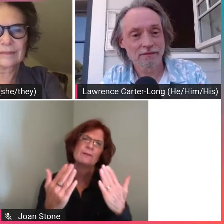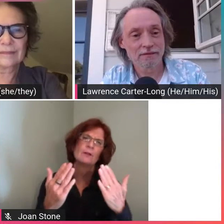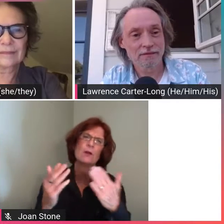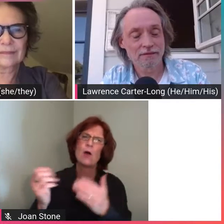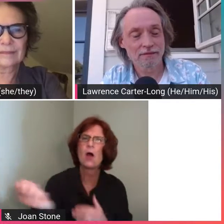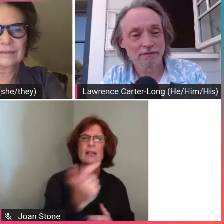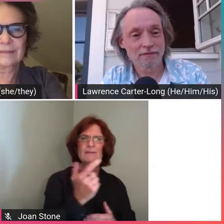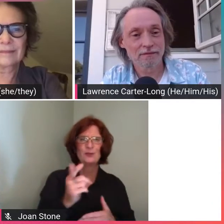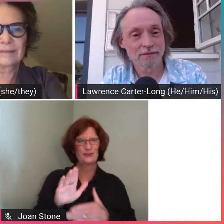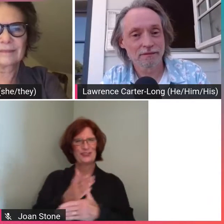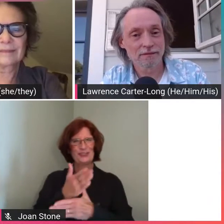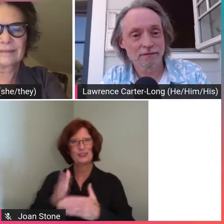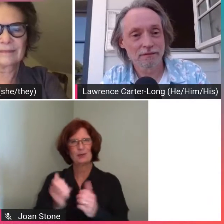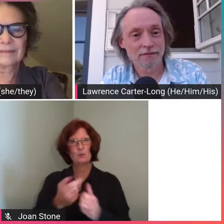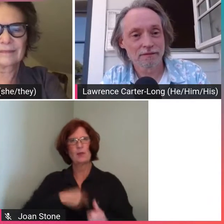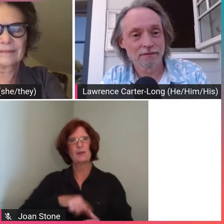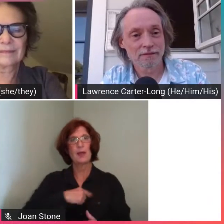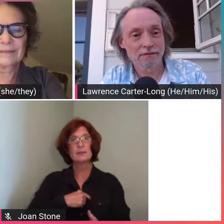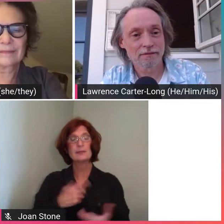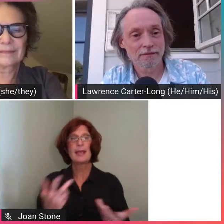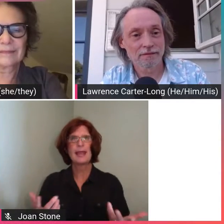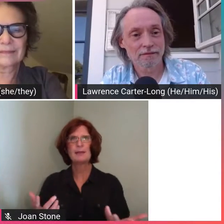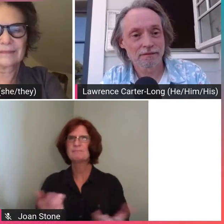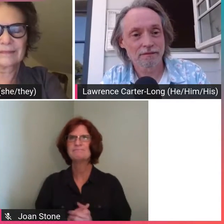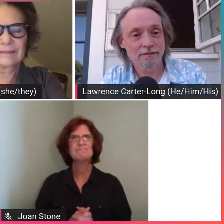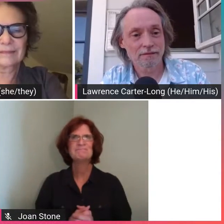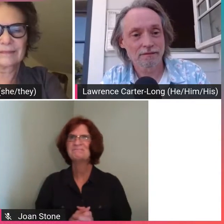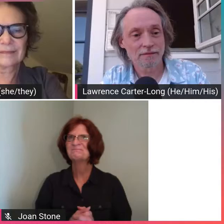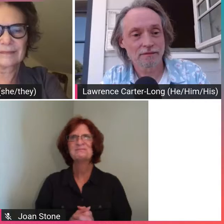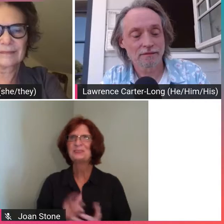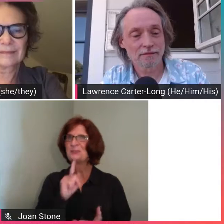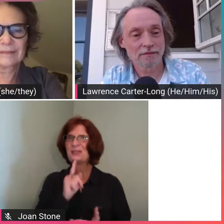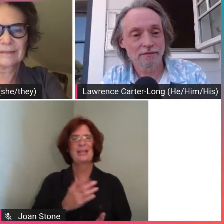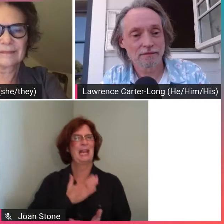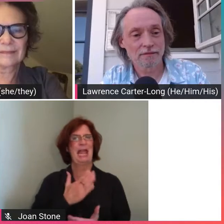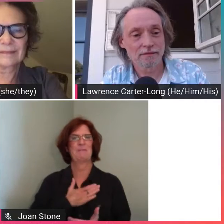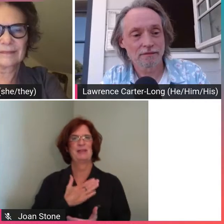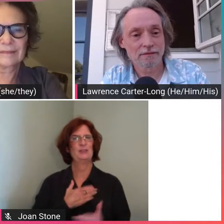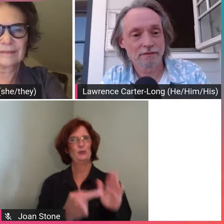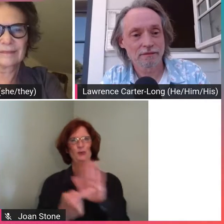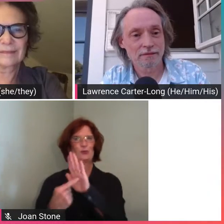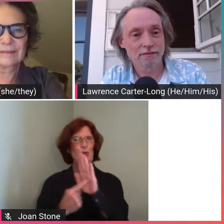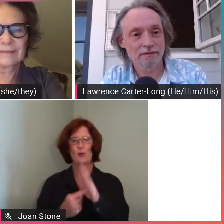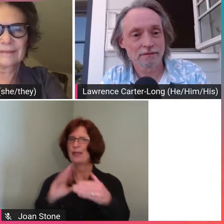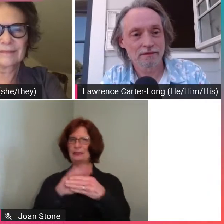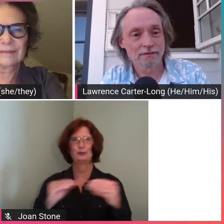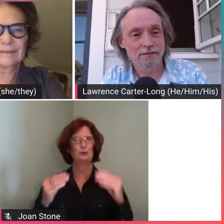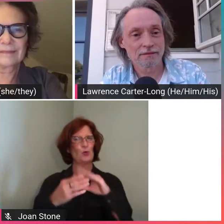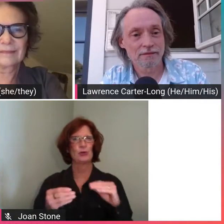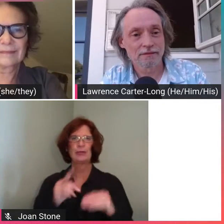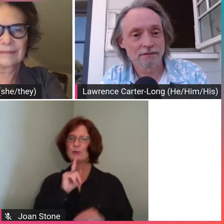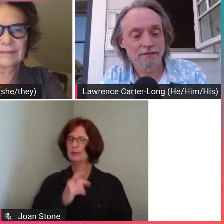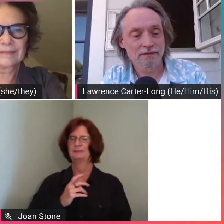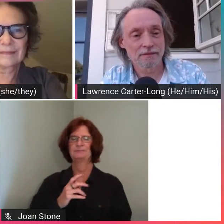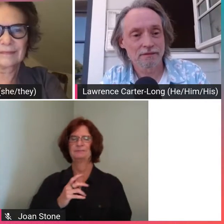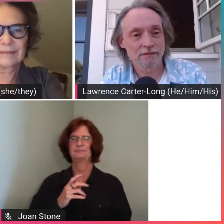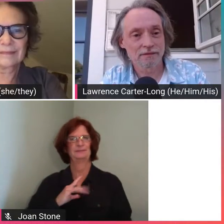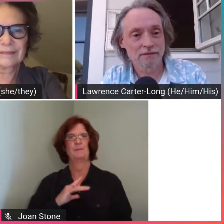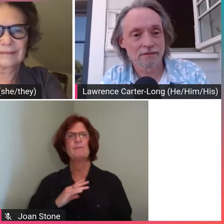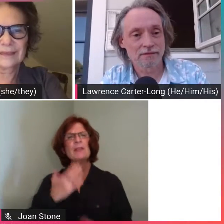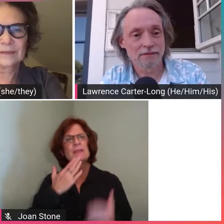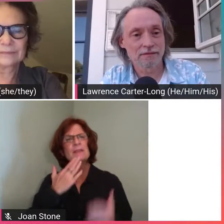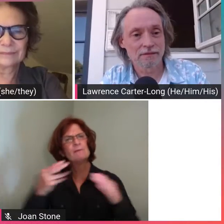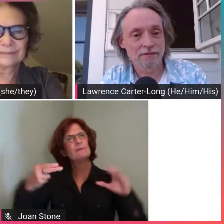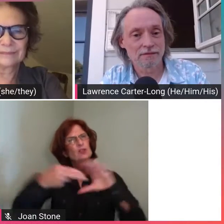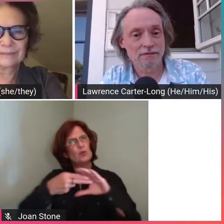for sharing this with us, and just so happy to be able to share this story because it was fantastic. And thank you all very much for joining